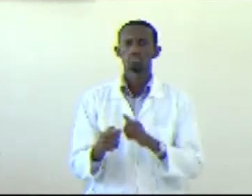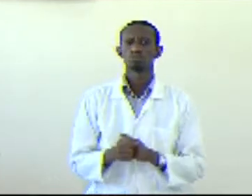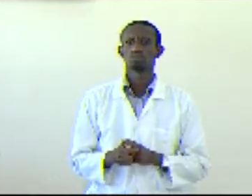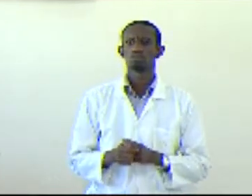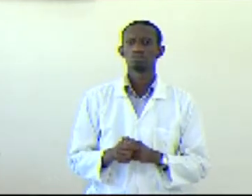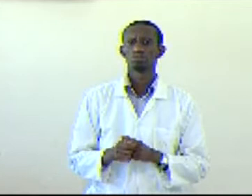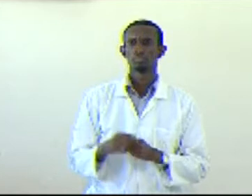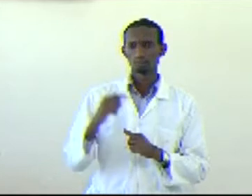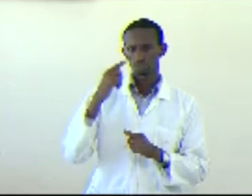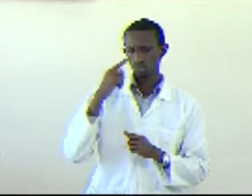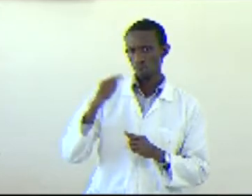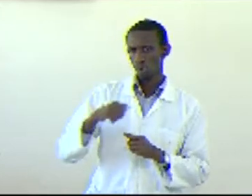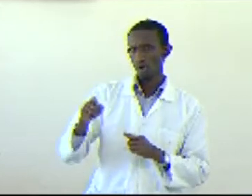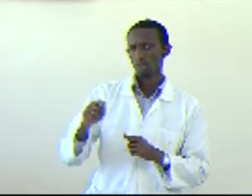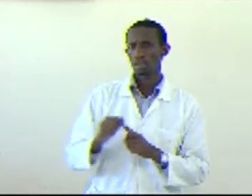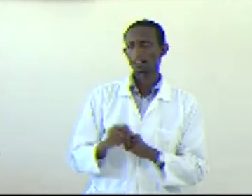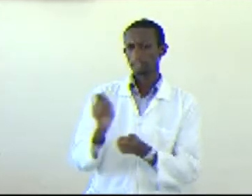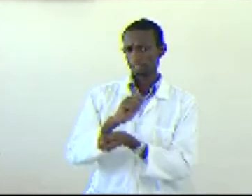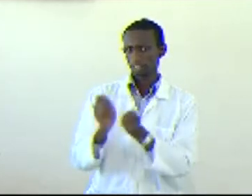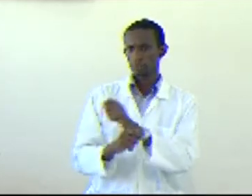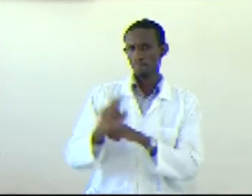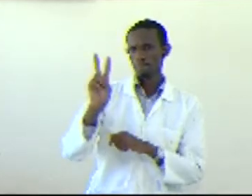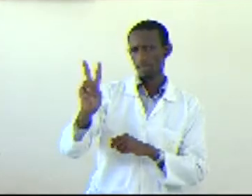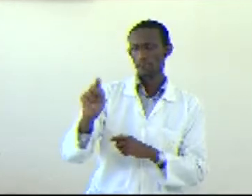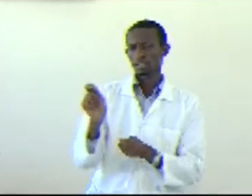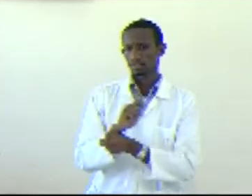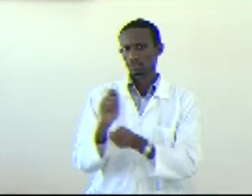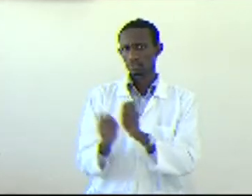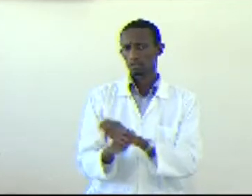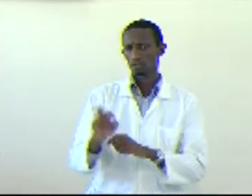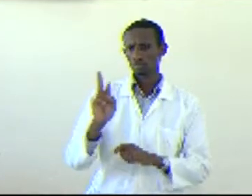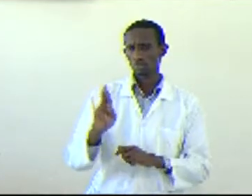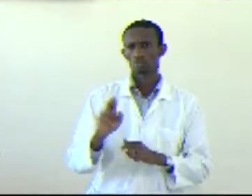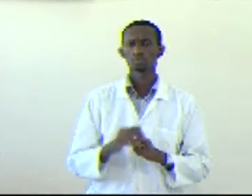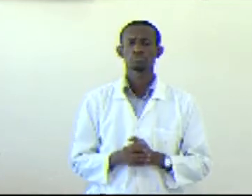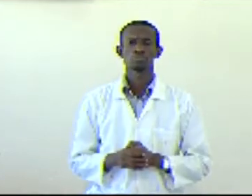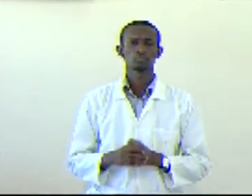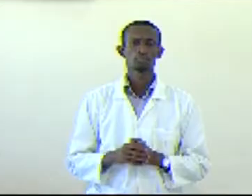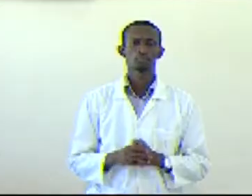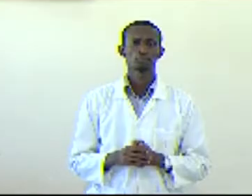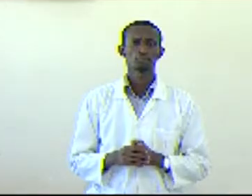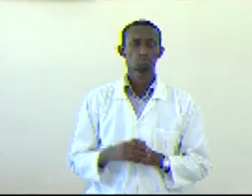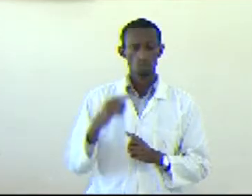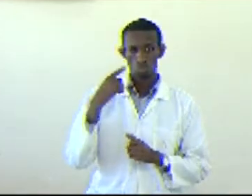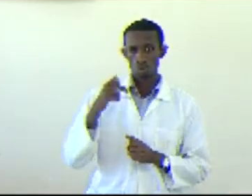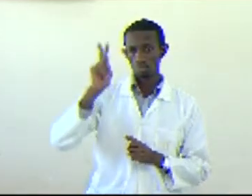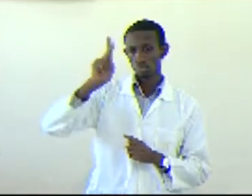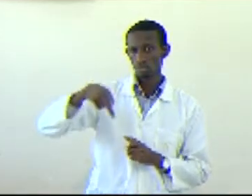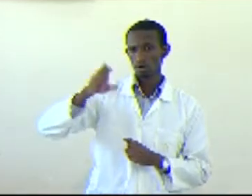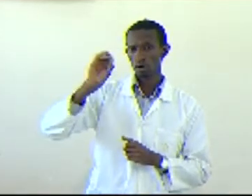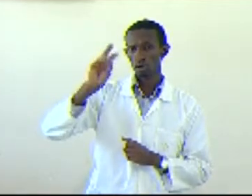the change of V over change of L, and then here we find the potential gradient, which is, of course, that